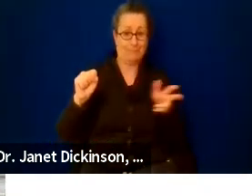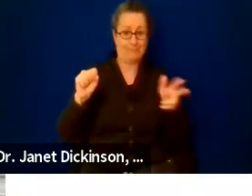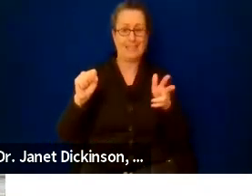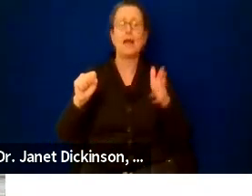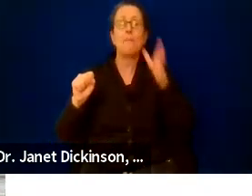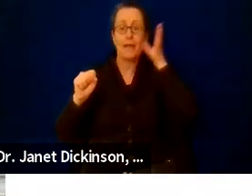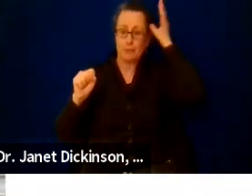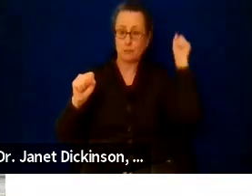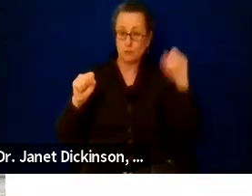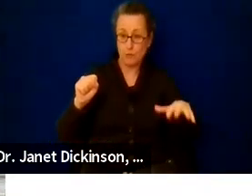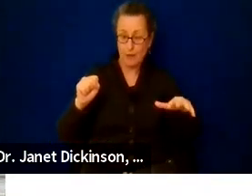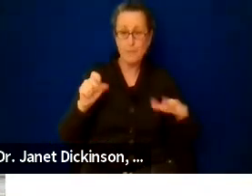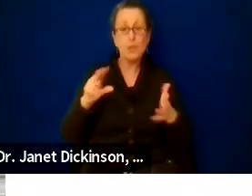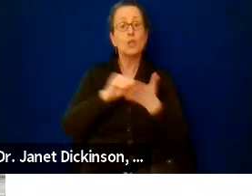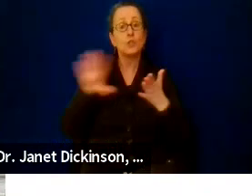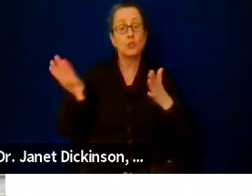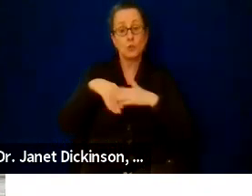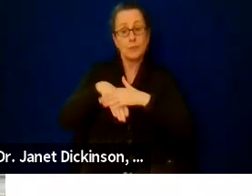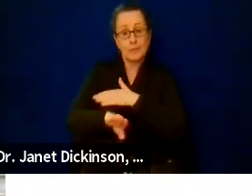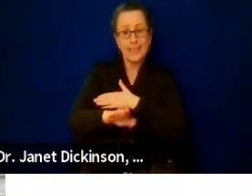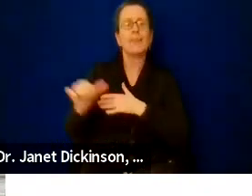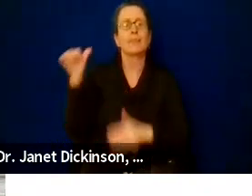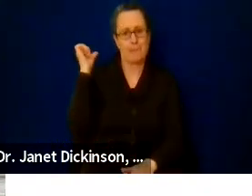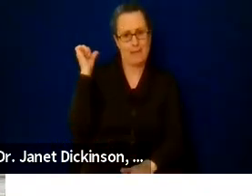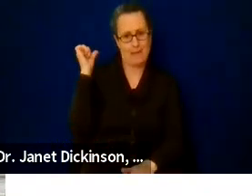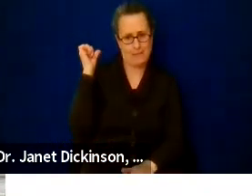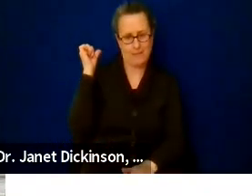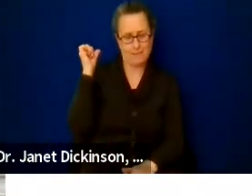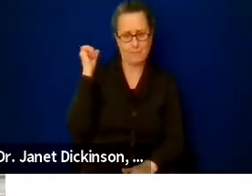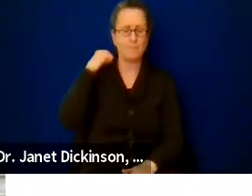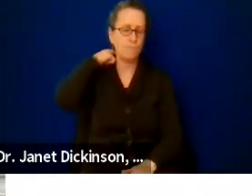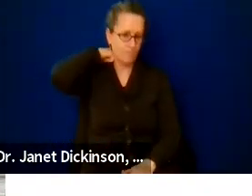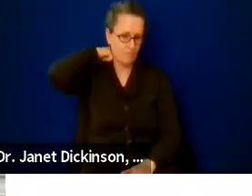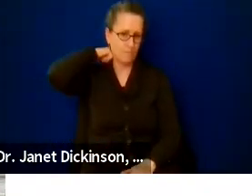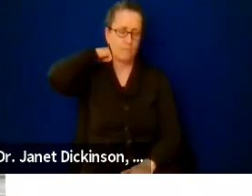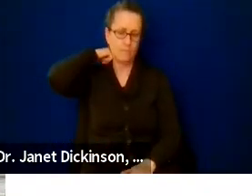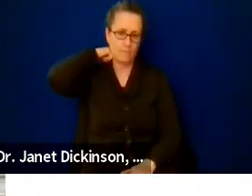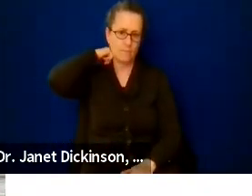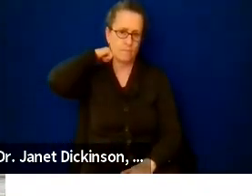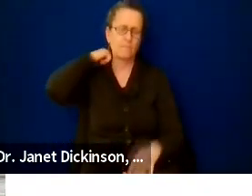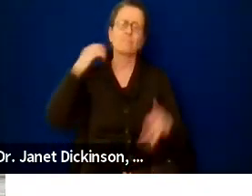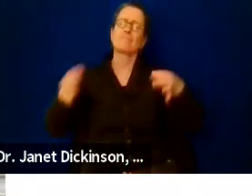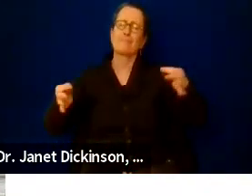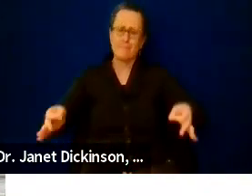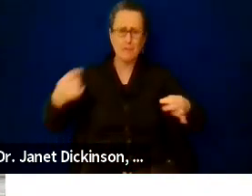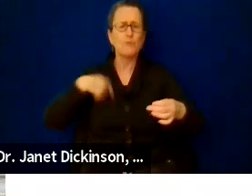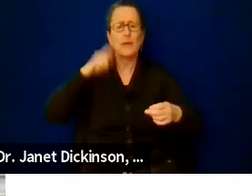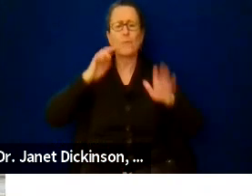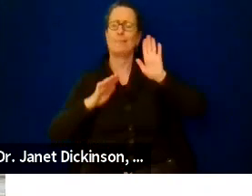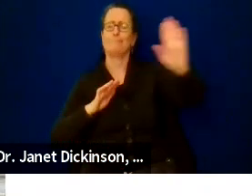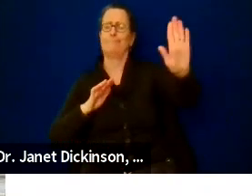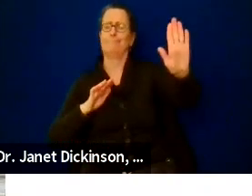students will enter through the event entrance. And we'll have definitely a map and more details to